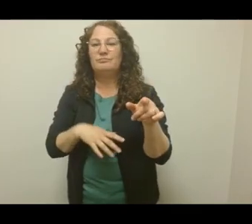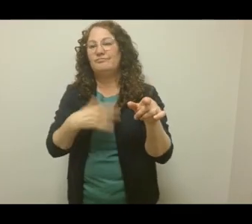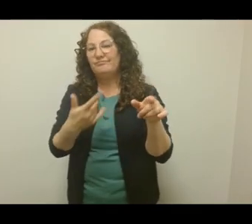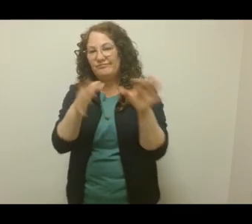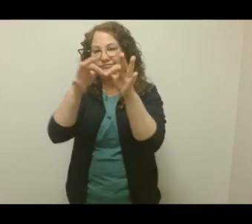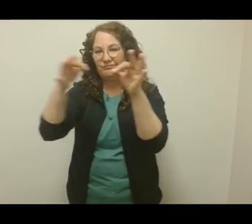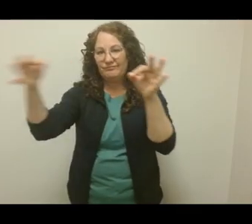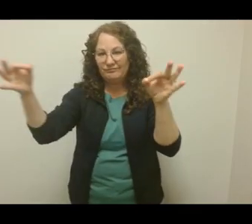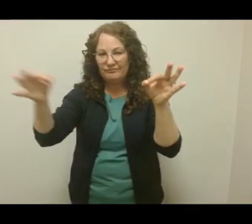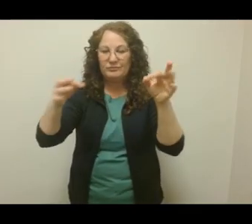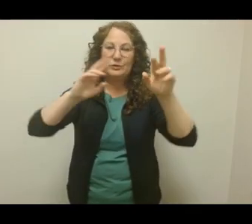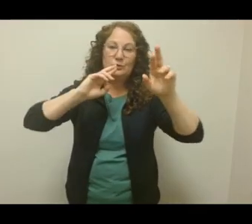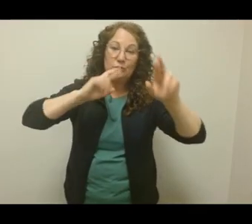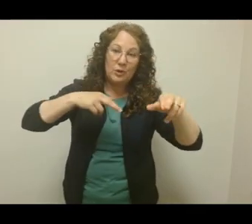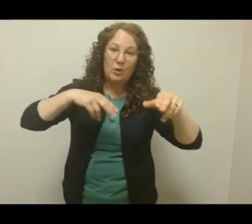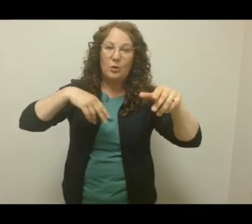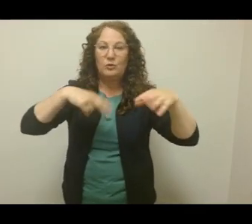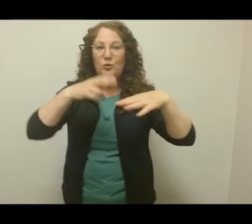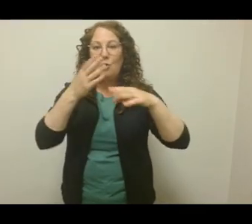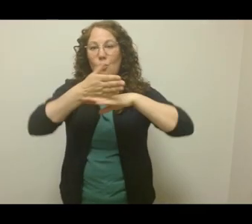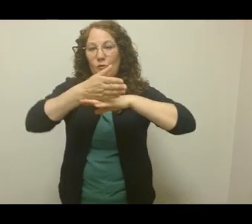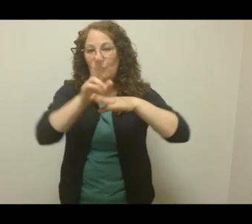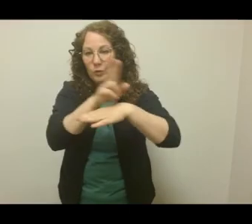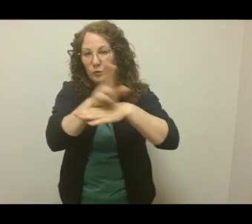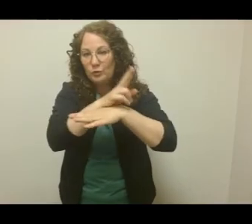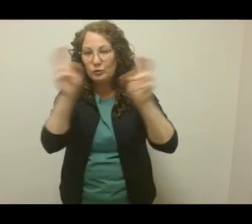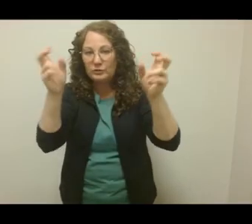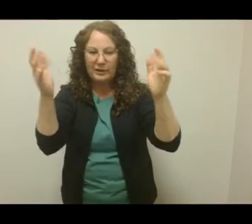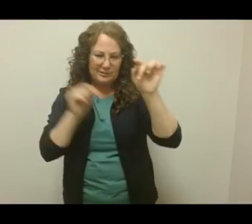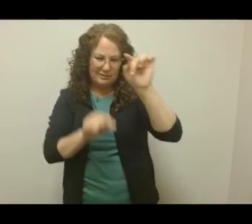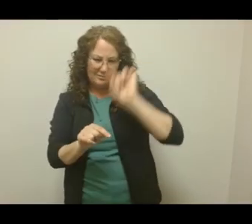quotations. This means they use too many quotations.